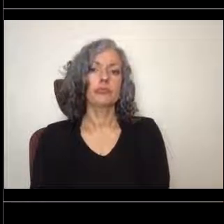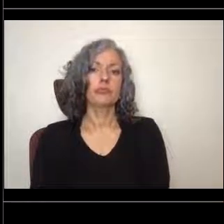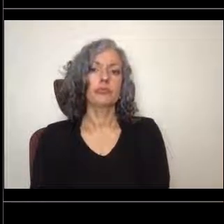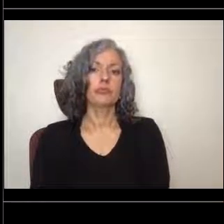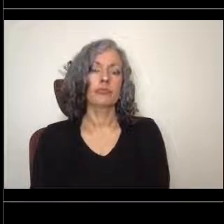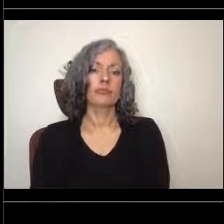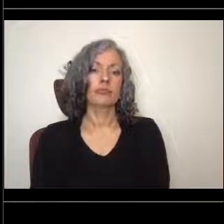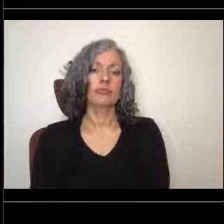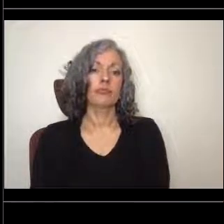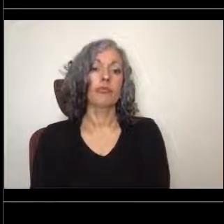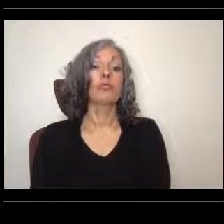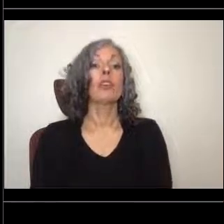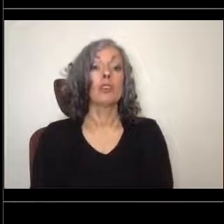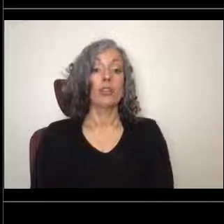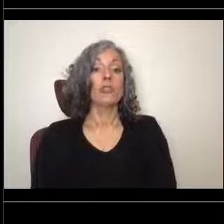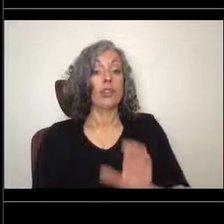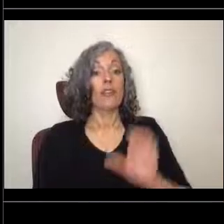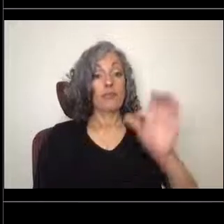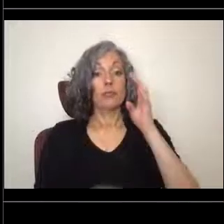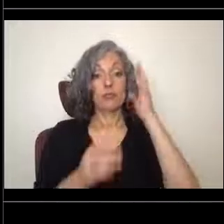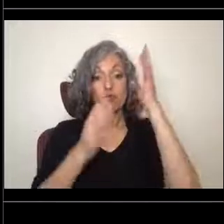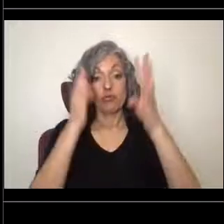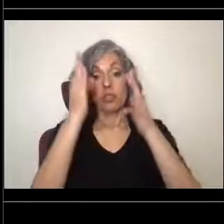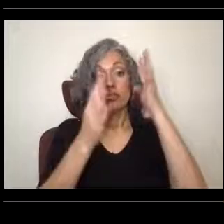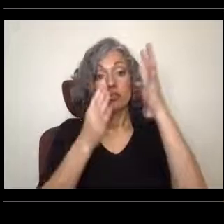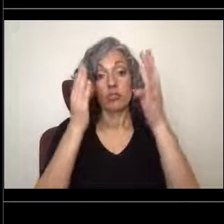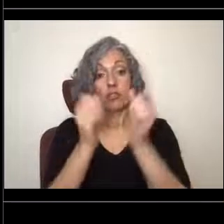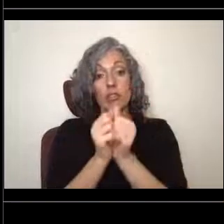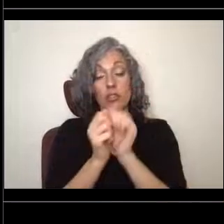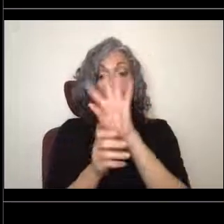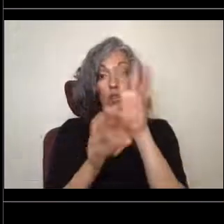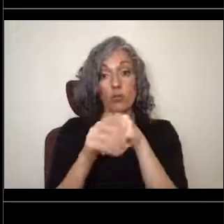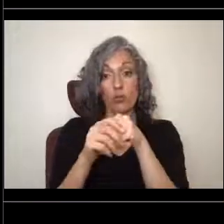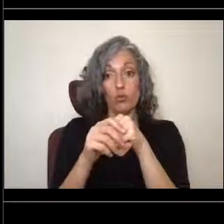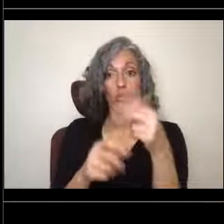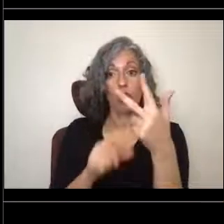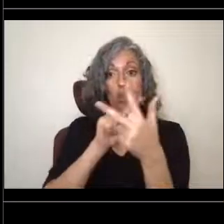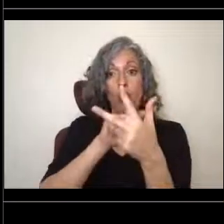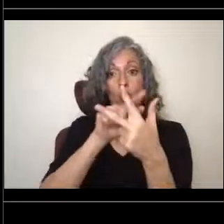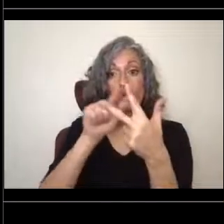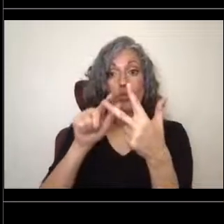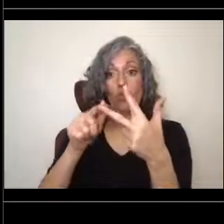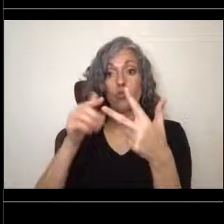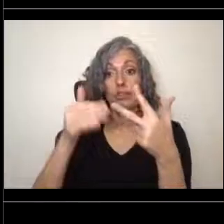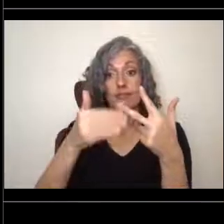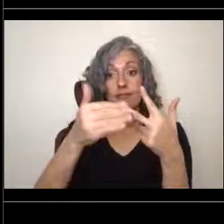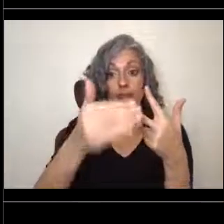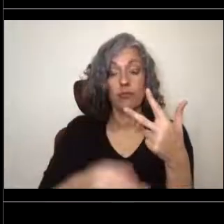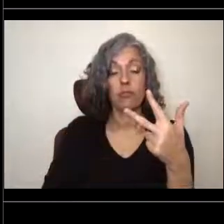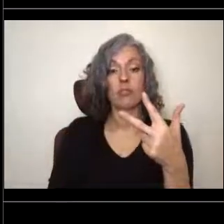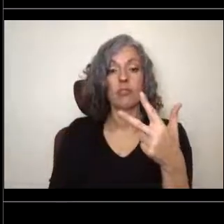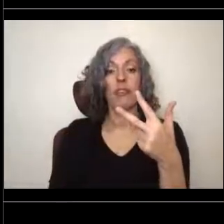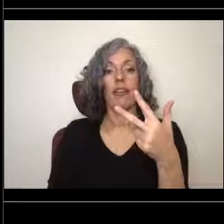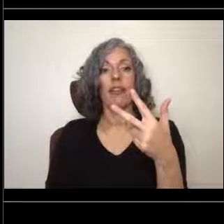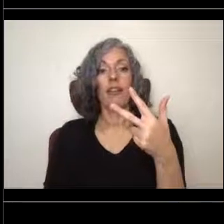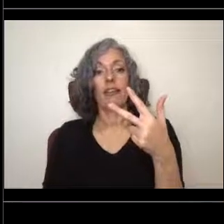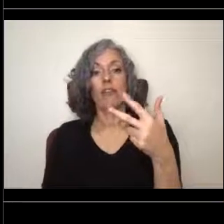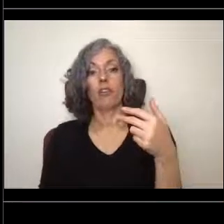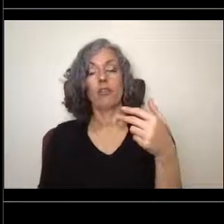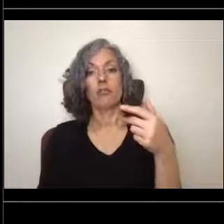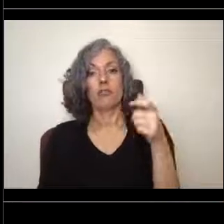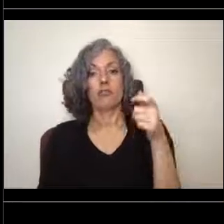All right, so the investment strategy includes basically three main steps. So we have our nomination process, our